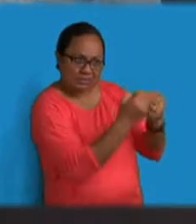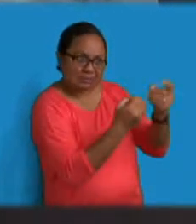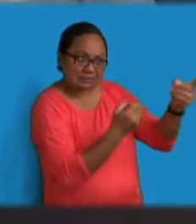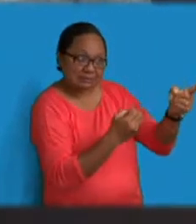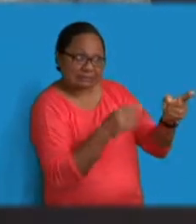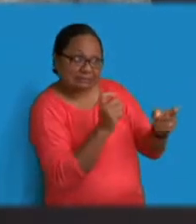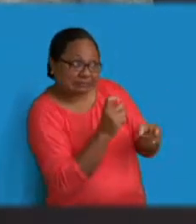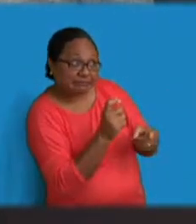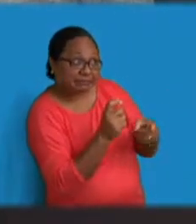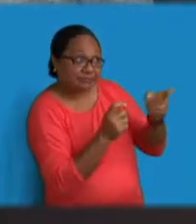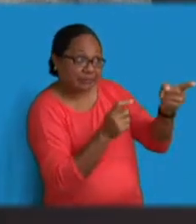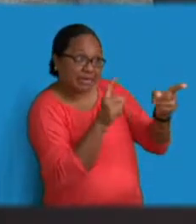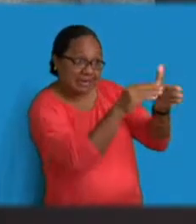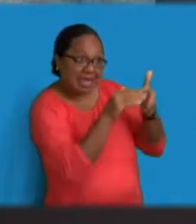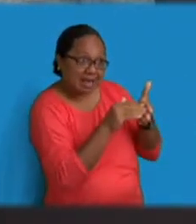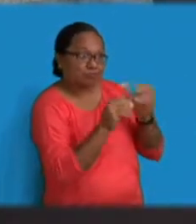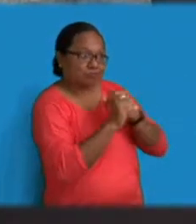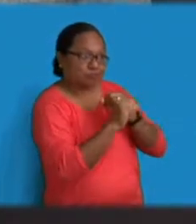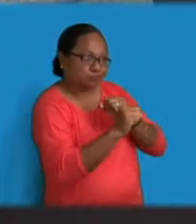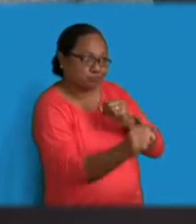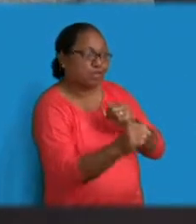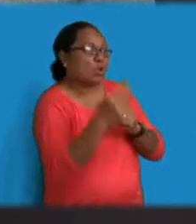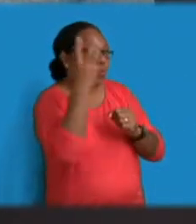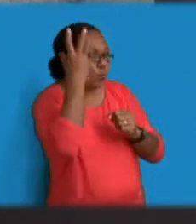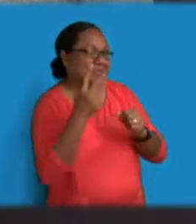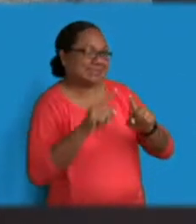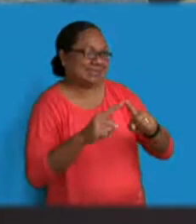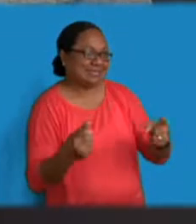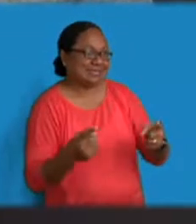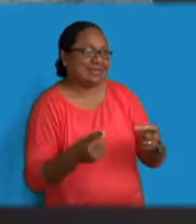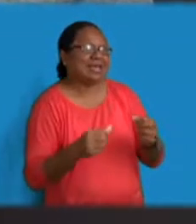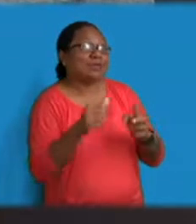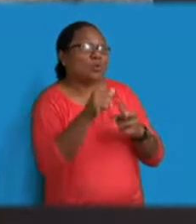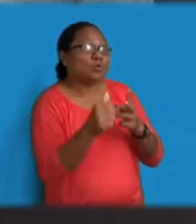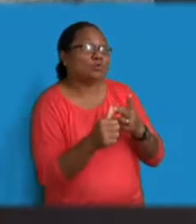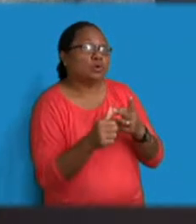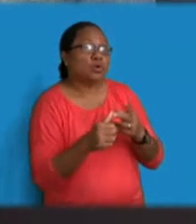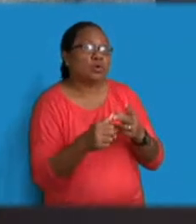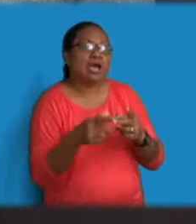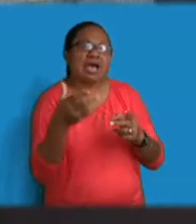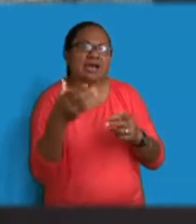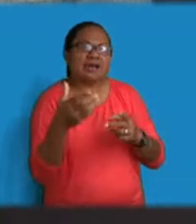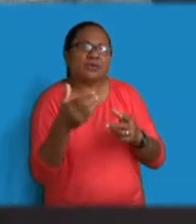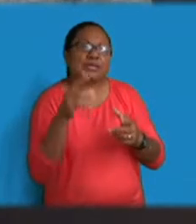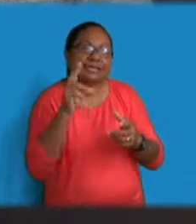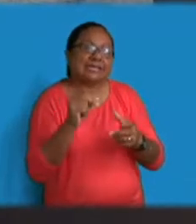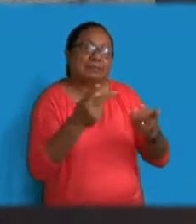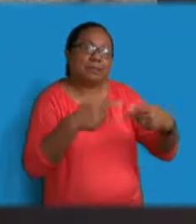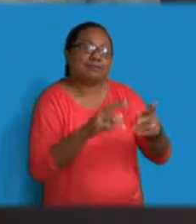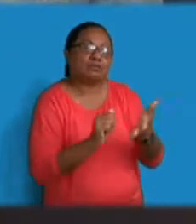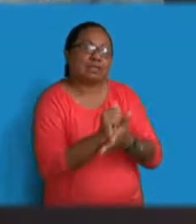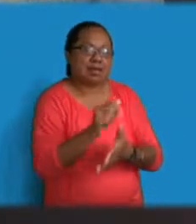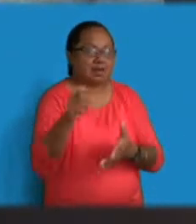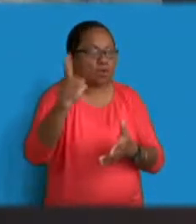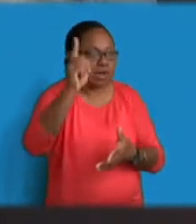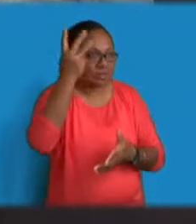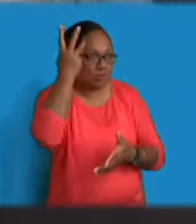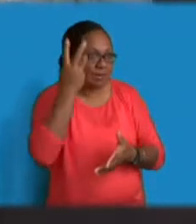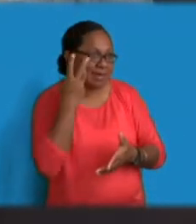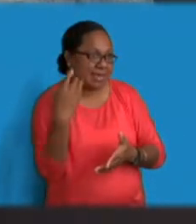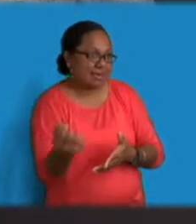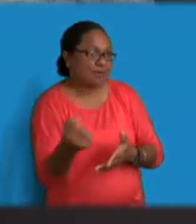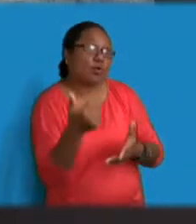there. And also, standalone marketing of rural women's products. We've started talks as well